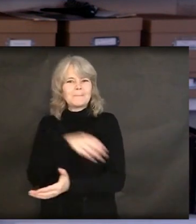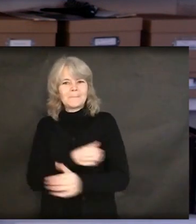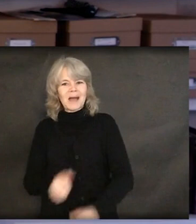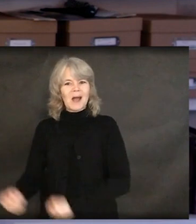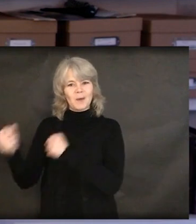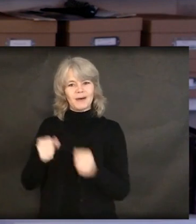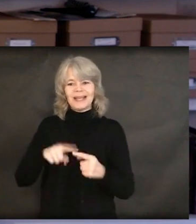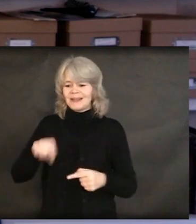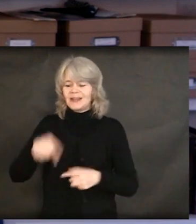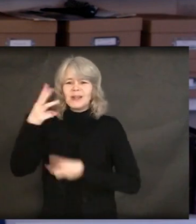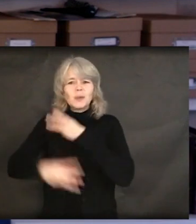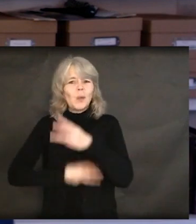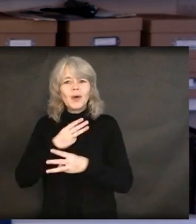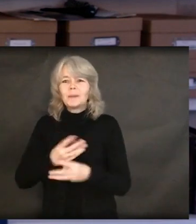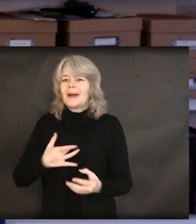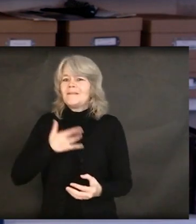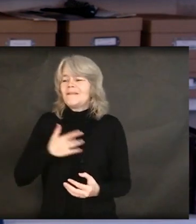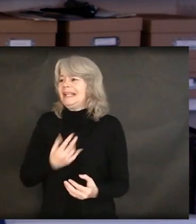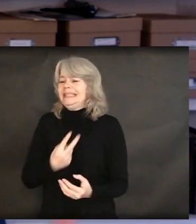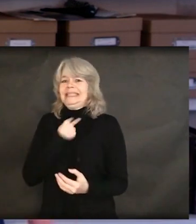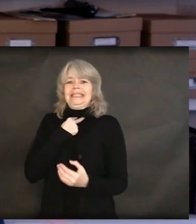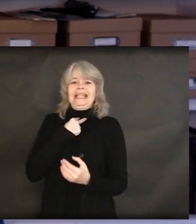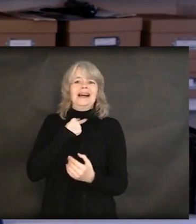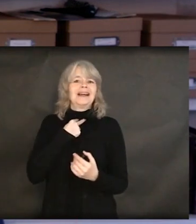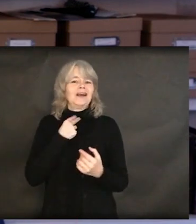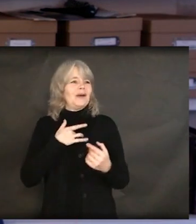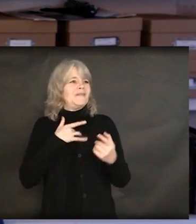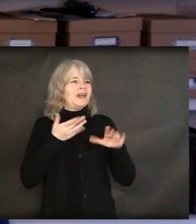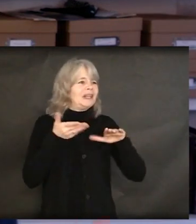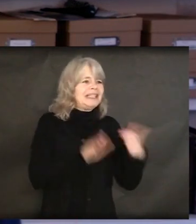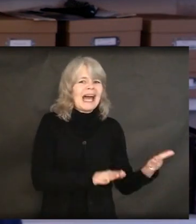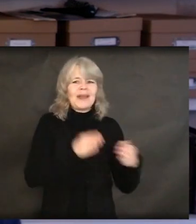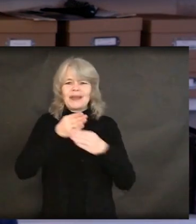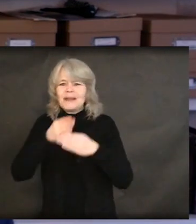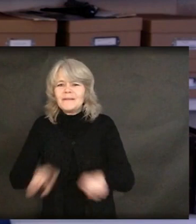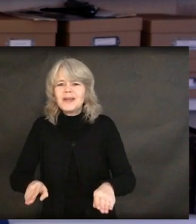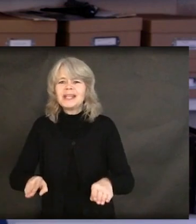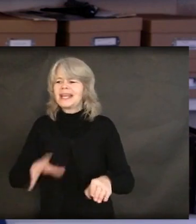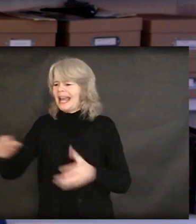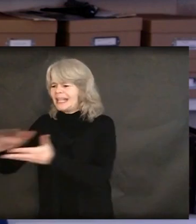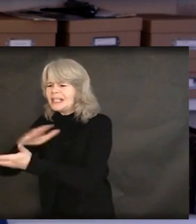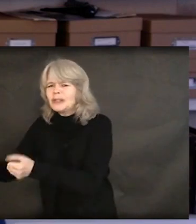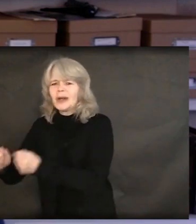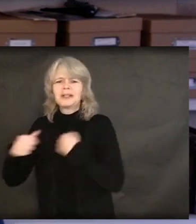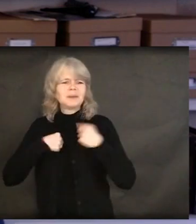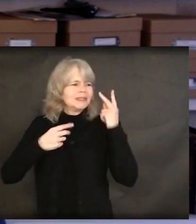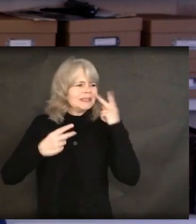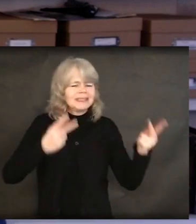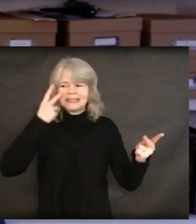world where we so often feel hemmed in by the forces of death, division, and